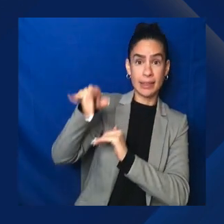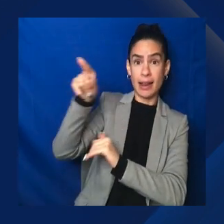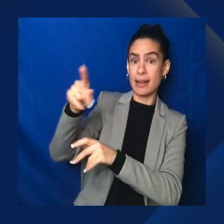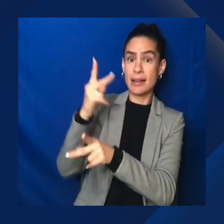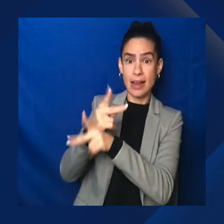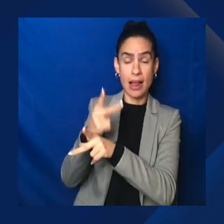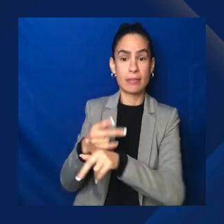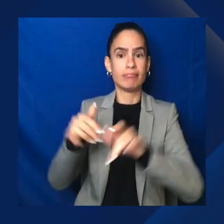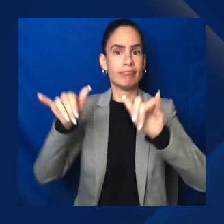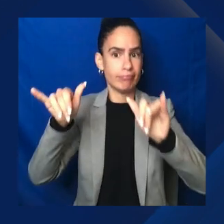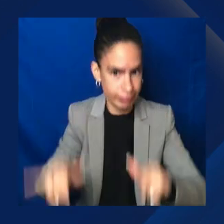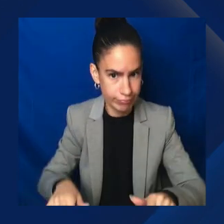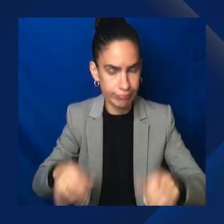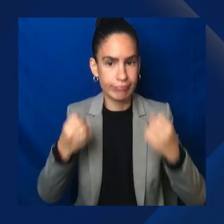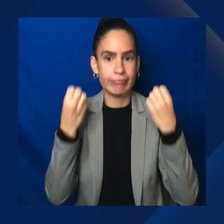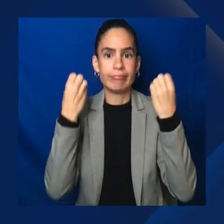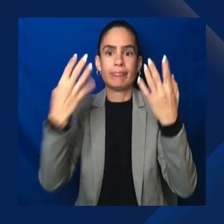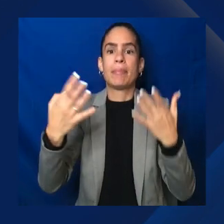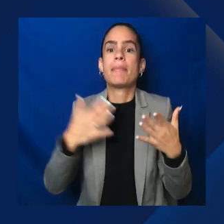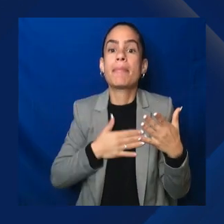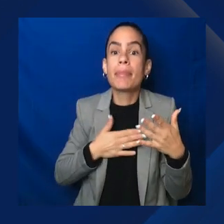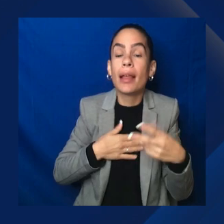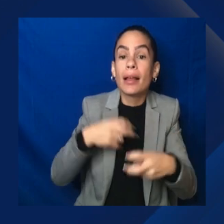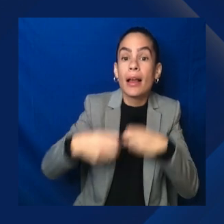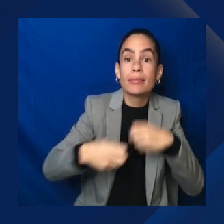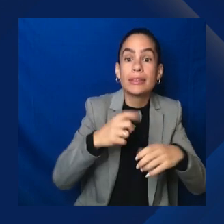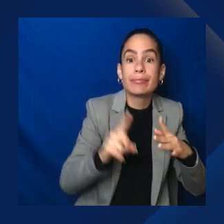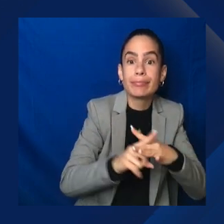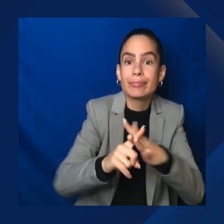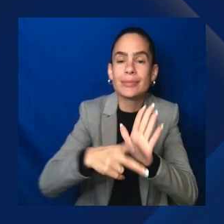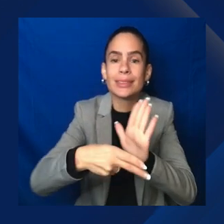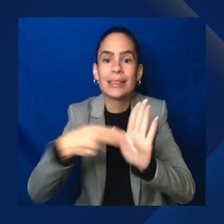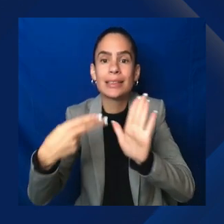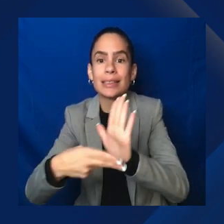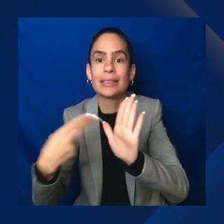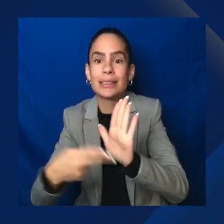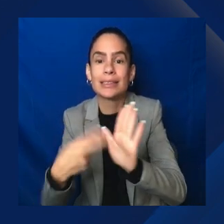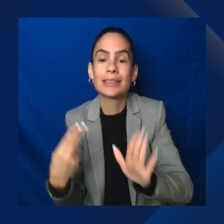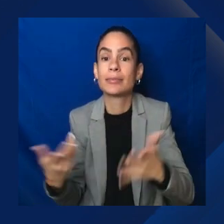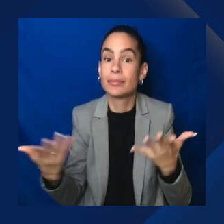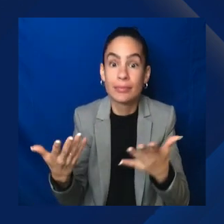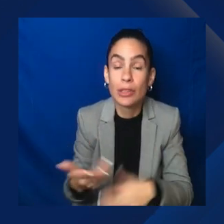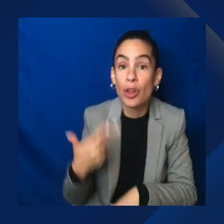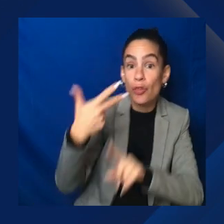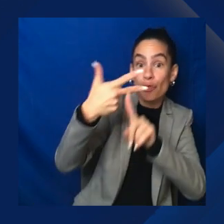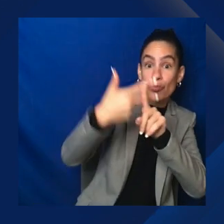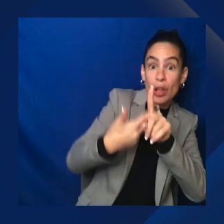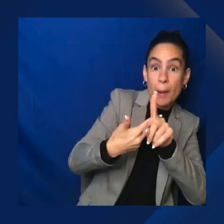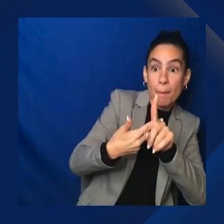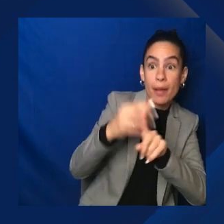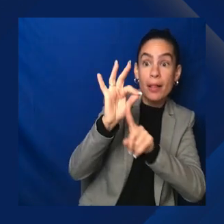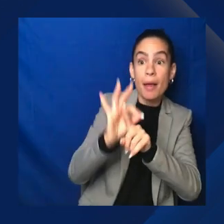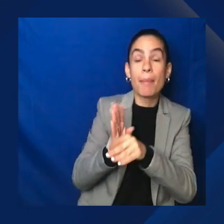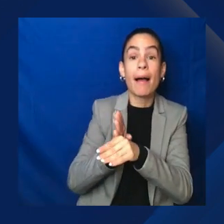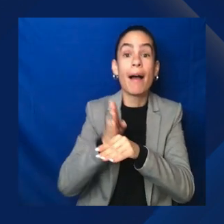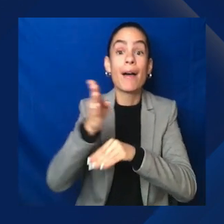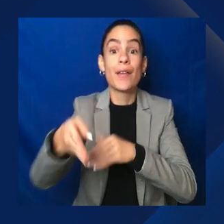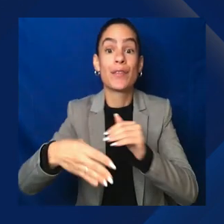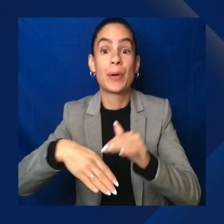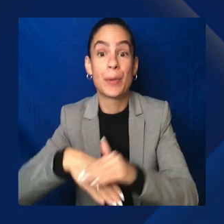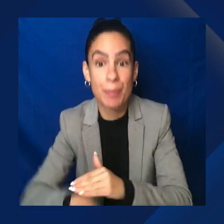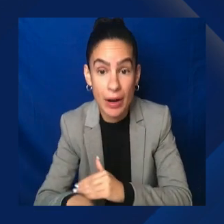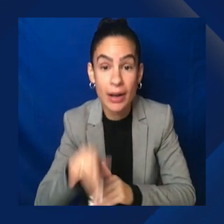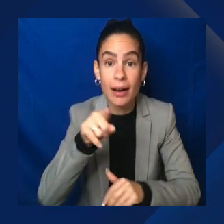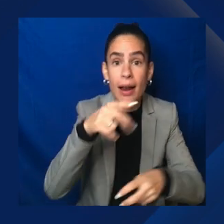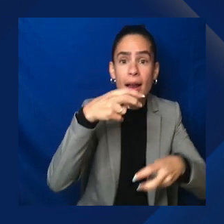diagnosed 3 to 9 months after I gave birth to my son. And these complications included mild